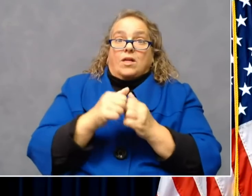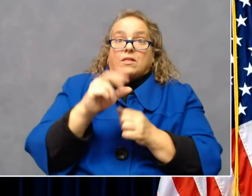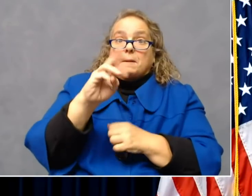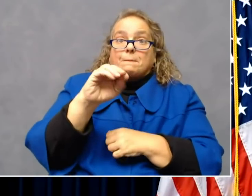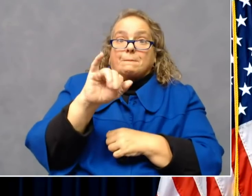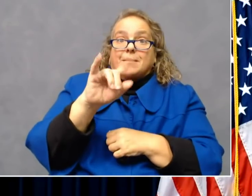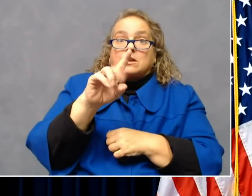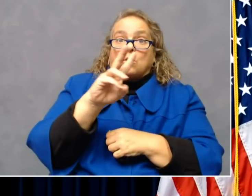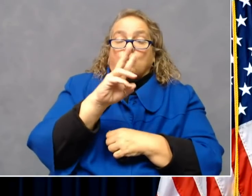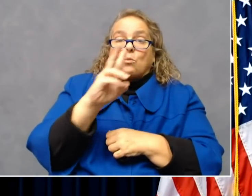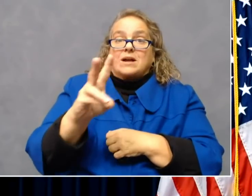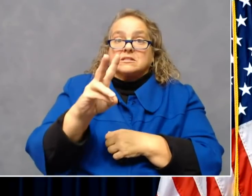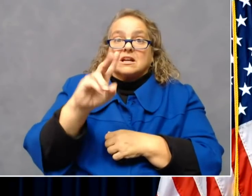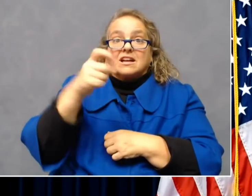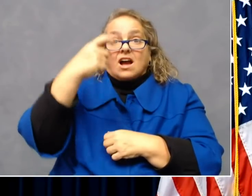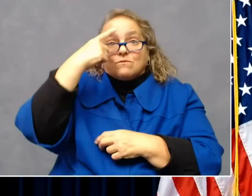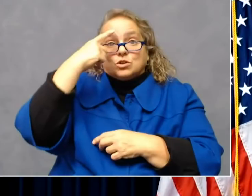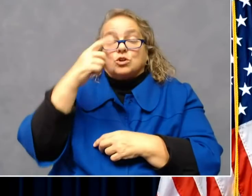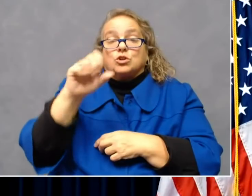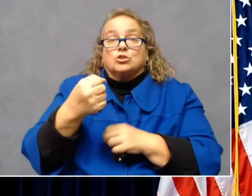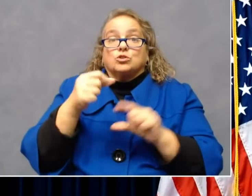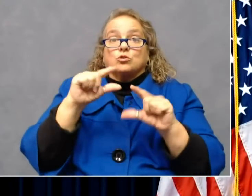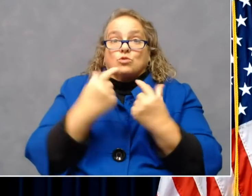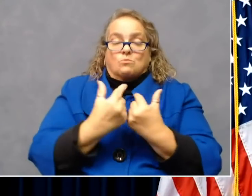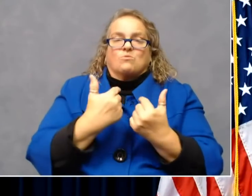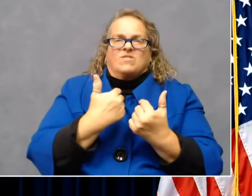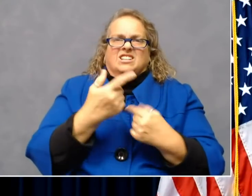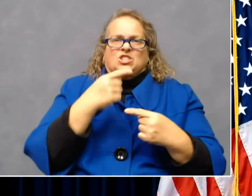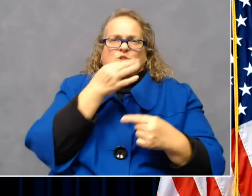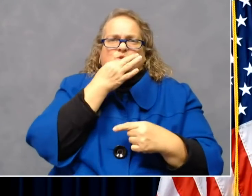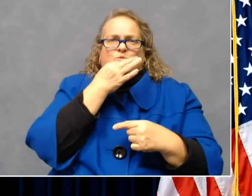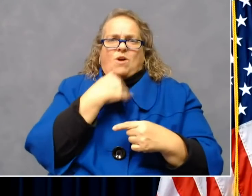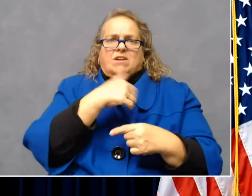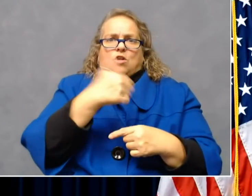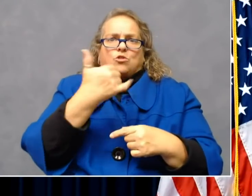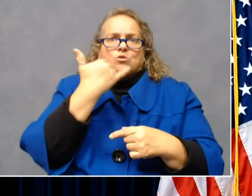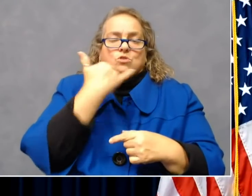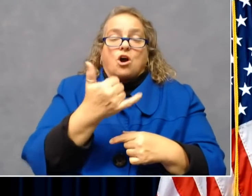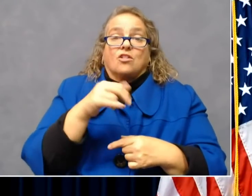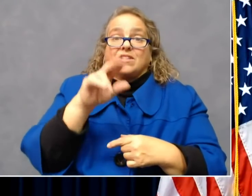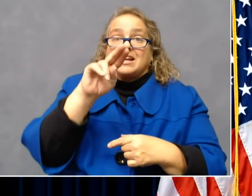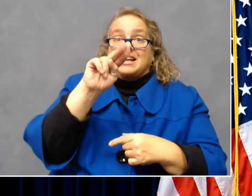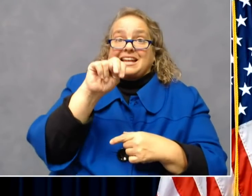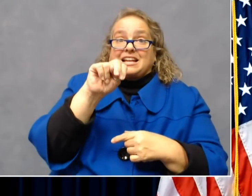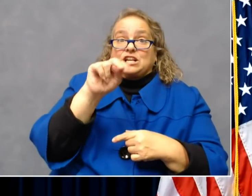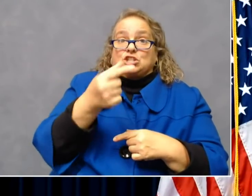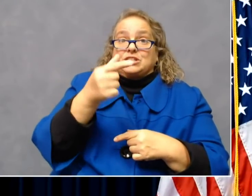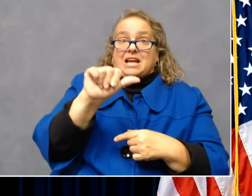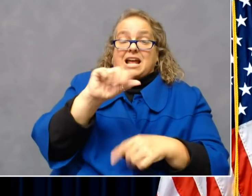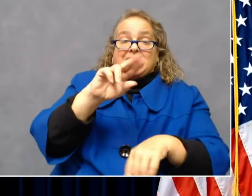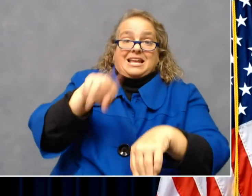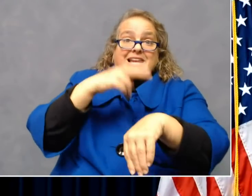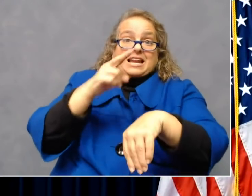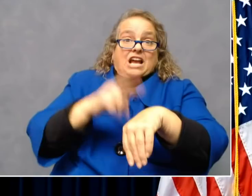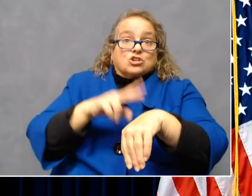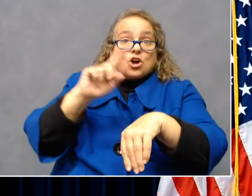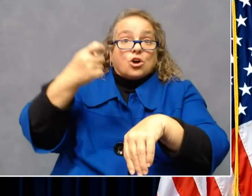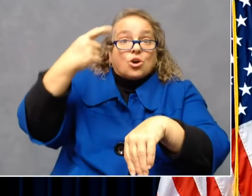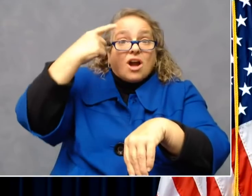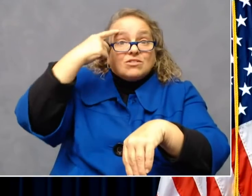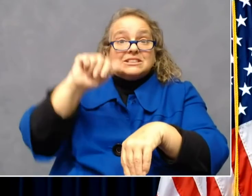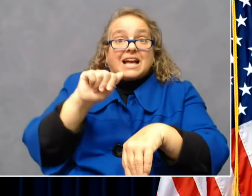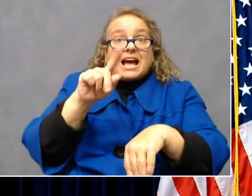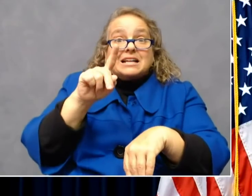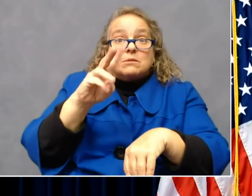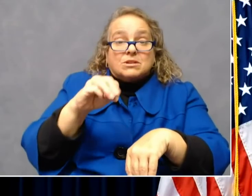that coming up. The NGA, the National Governors Association, also has regular calls. Some of us have